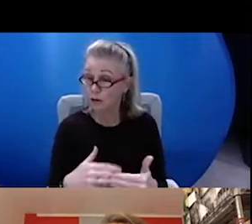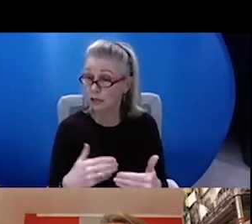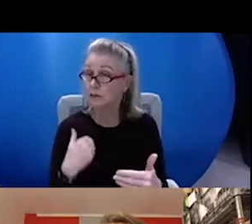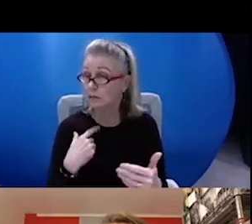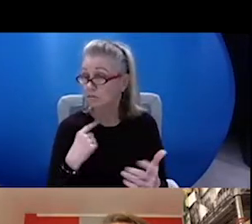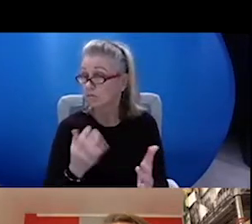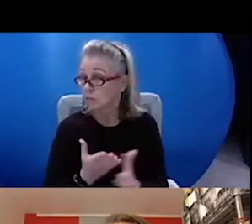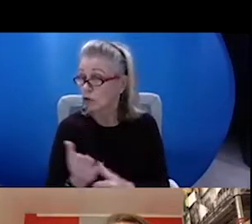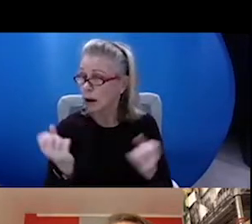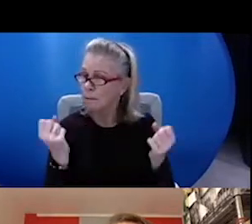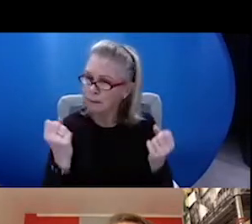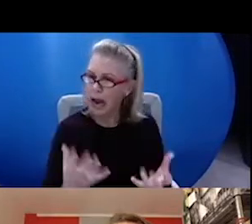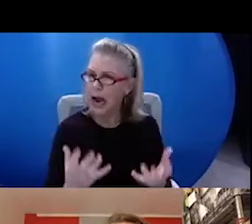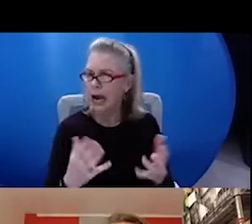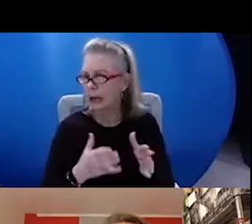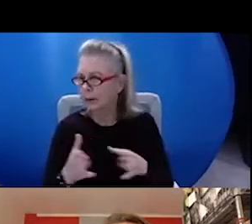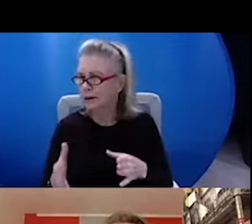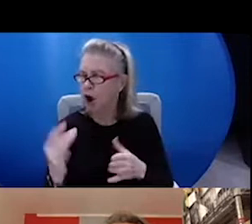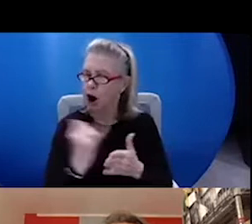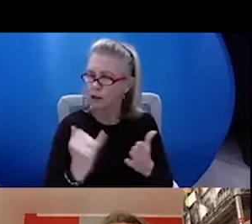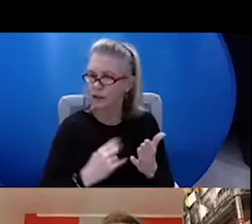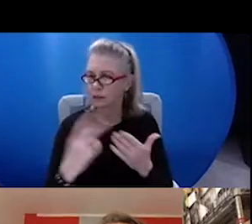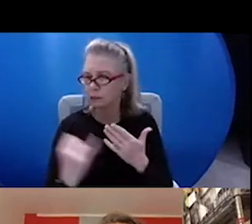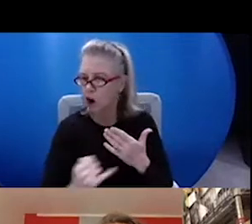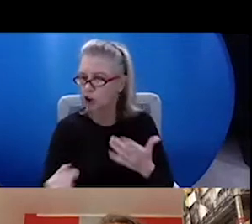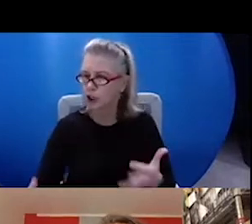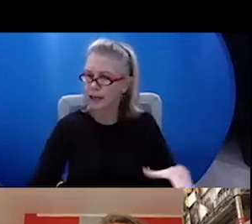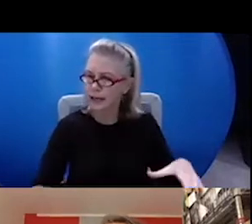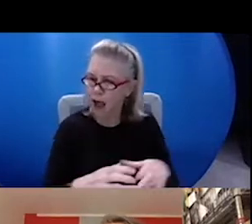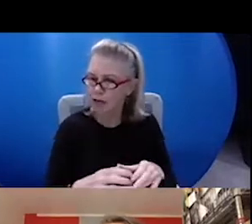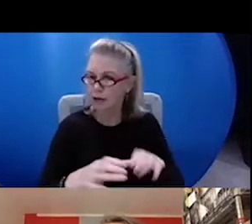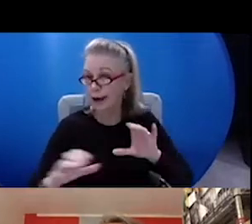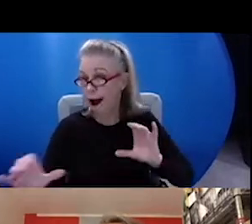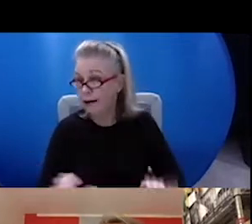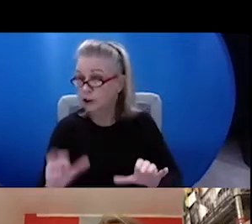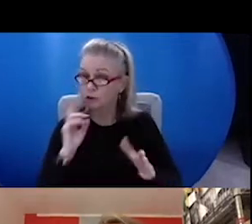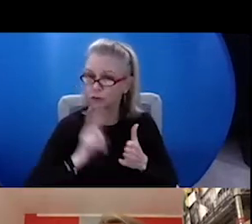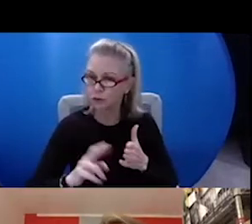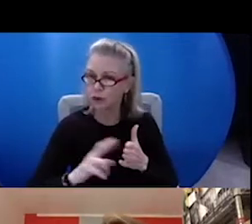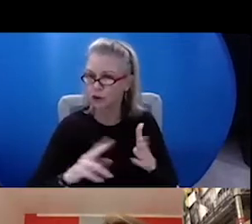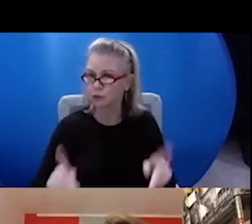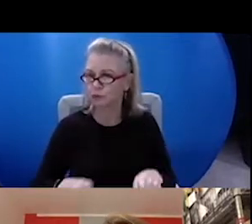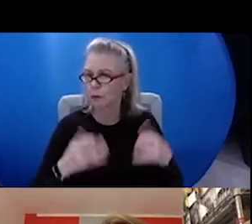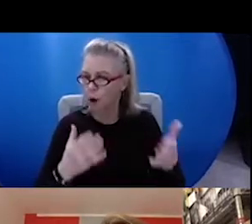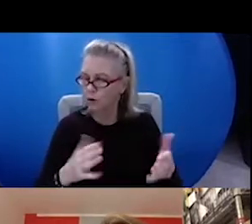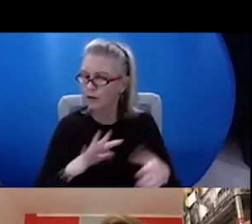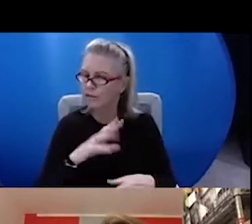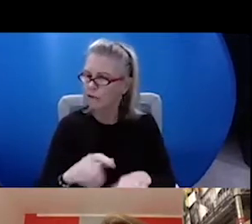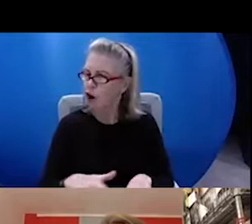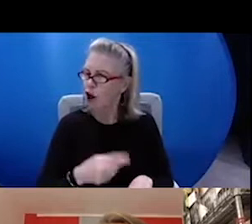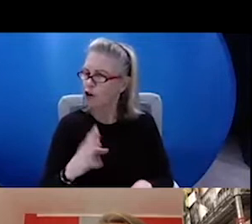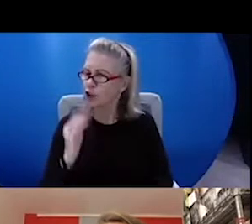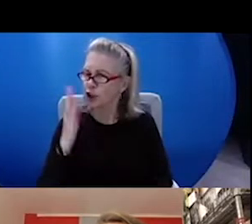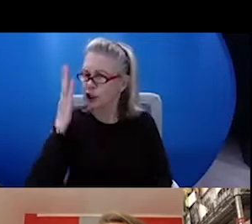such as artistic projects, gatherings, and action research proposals involving in a long-term fashion various groups of